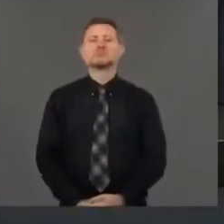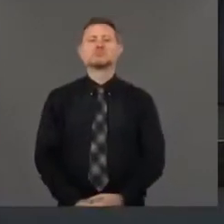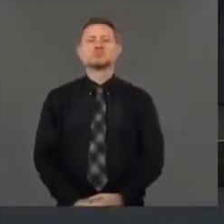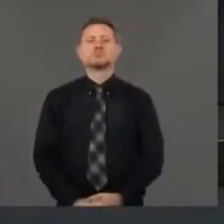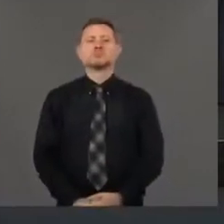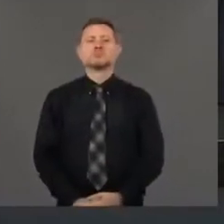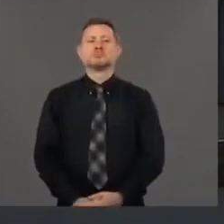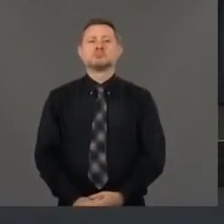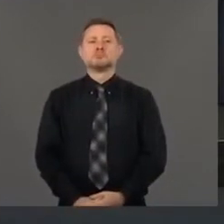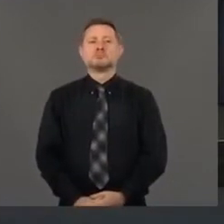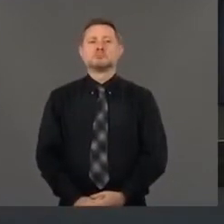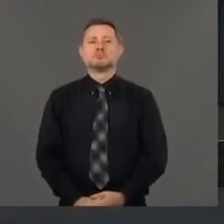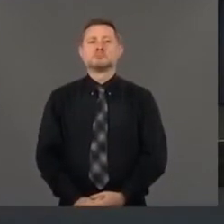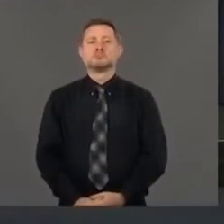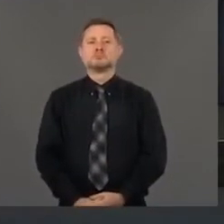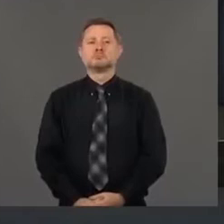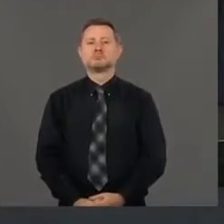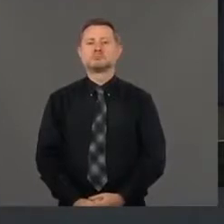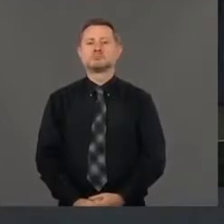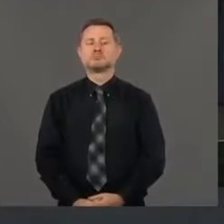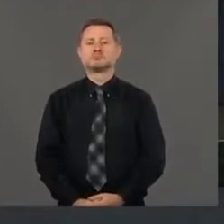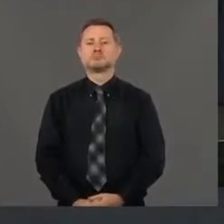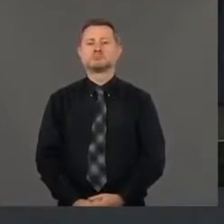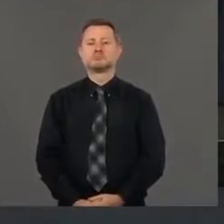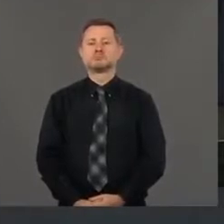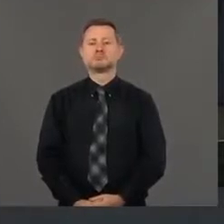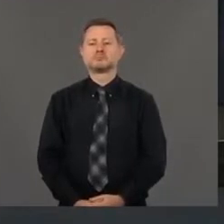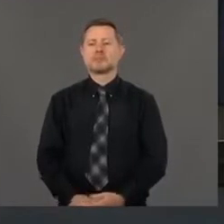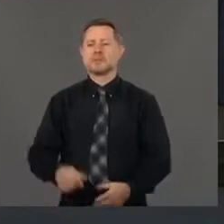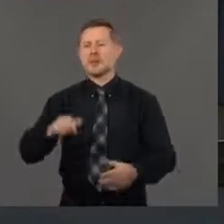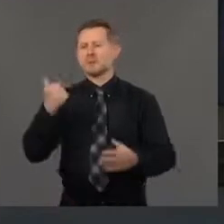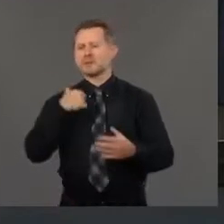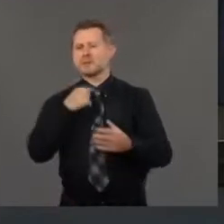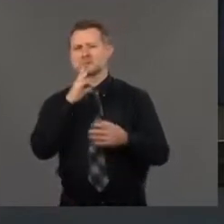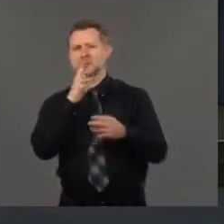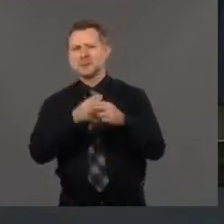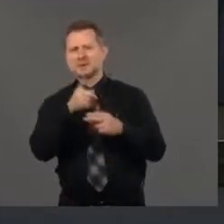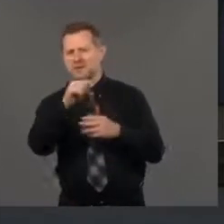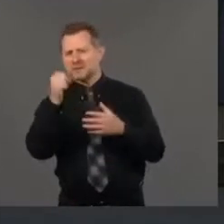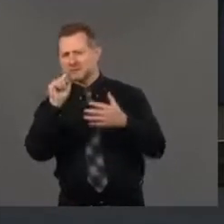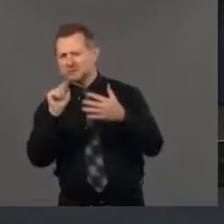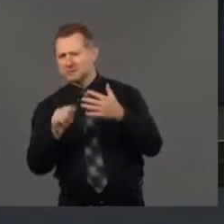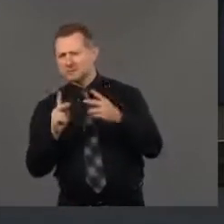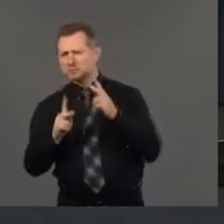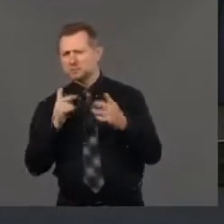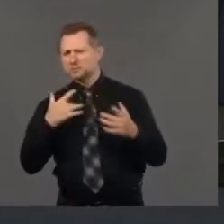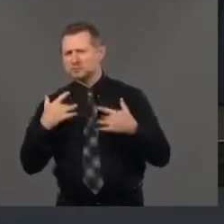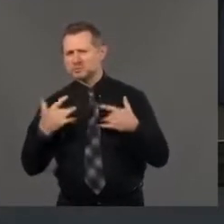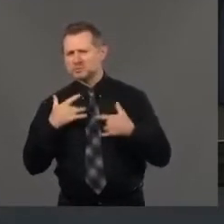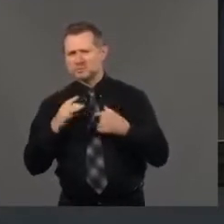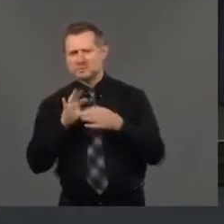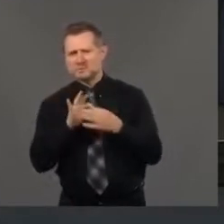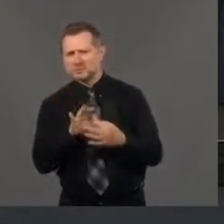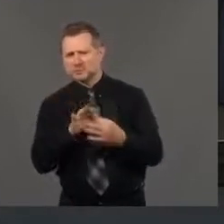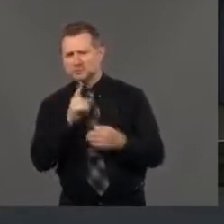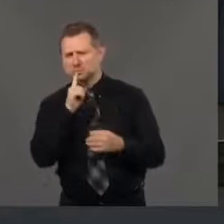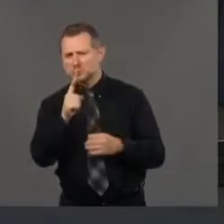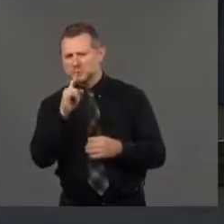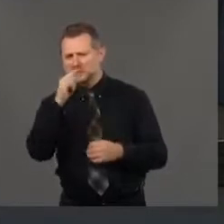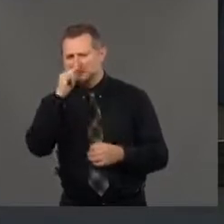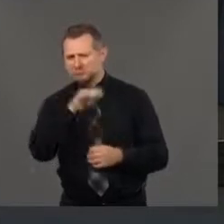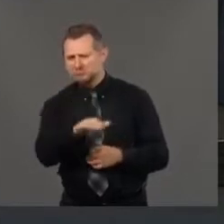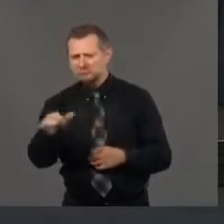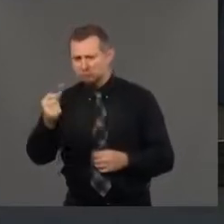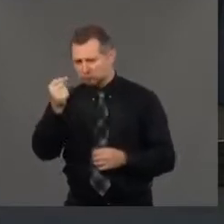They were discussing those guidelines that you mentioned, and a lot of concerns came up about making sure kids are on the same page if they're learning in